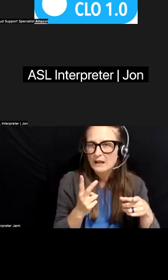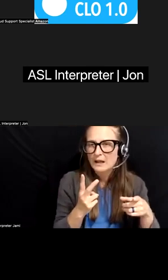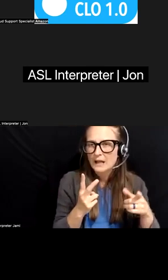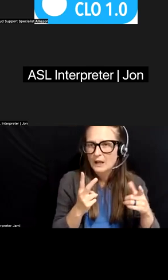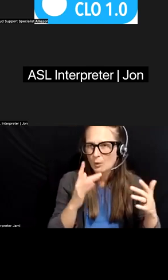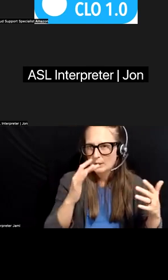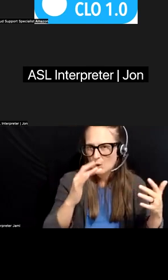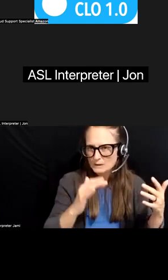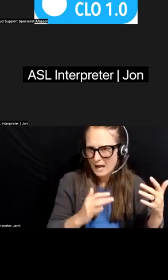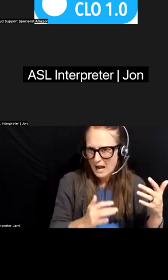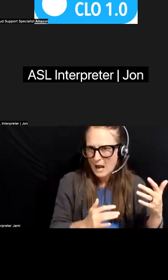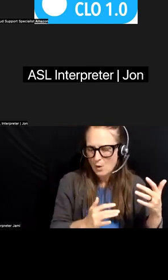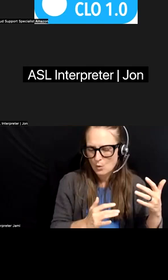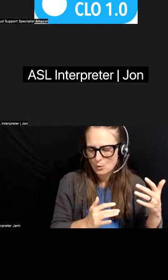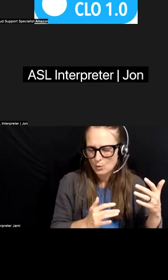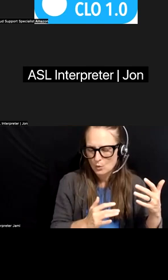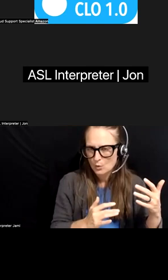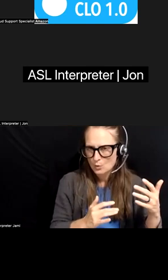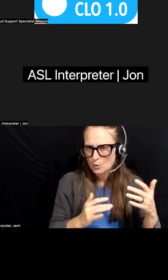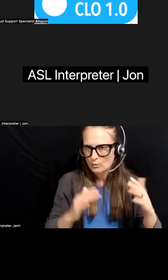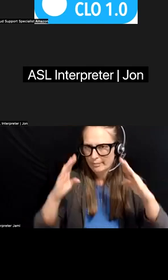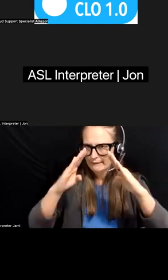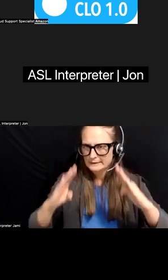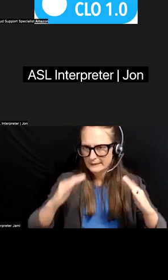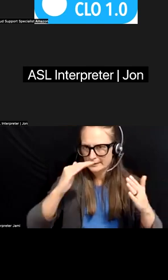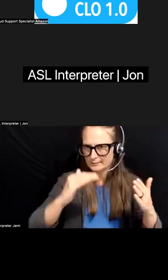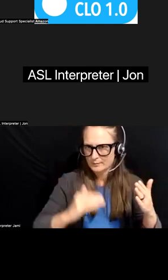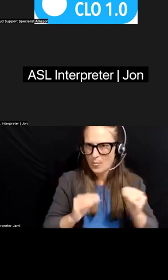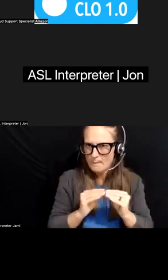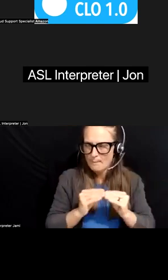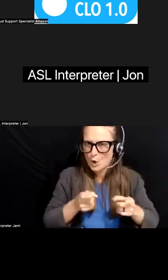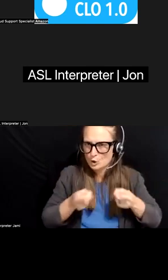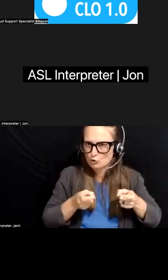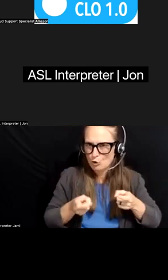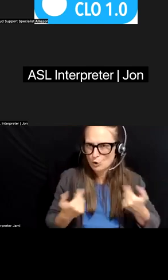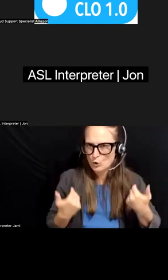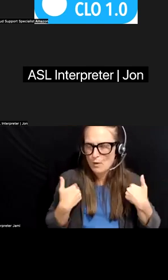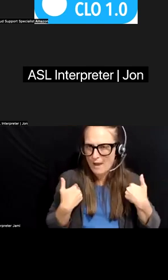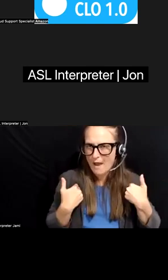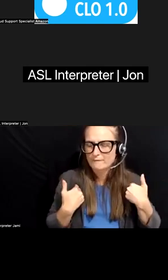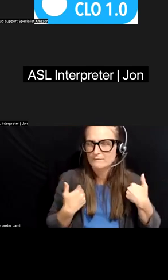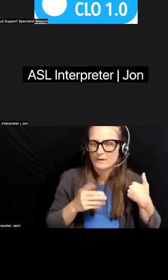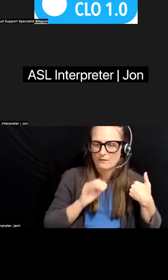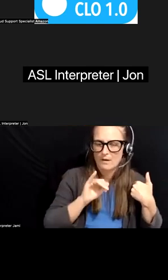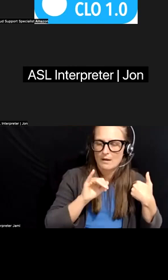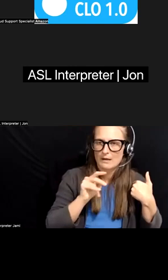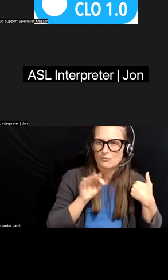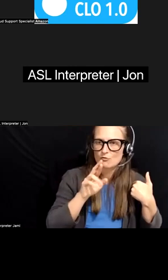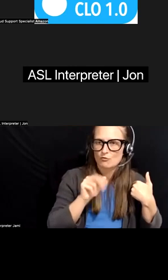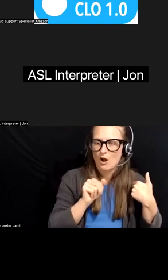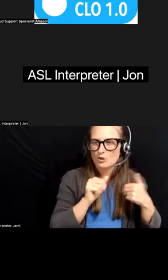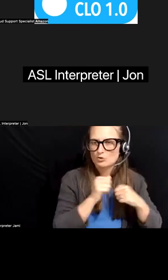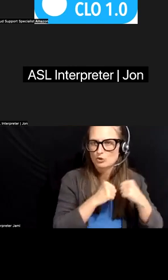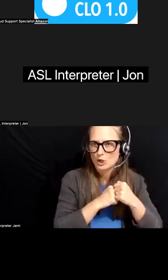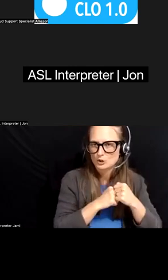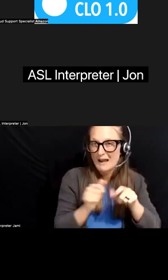the tier, the more control that we will have. Ultimately, infrastructure as a service is